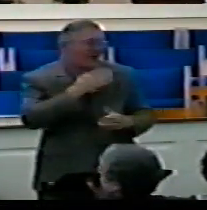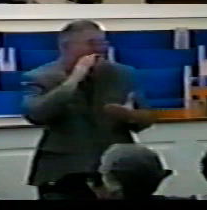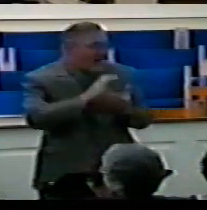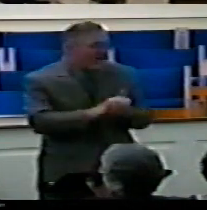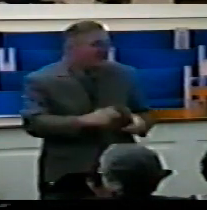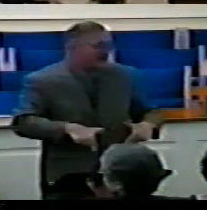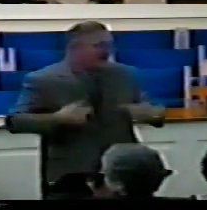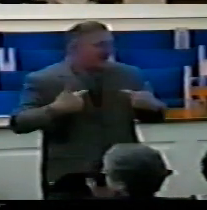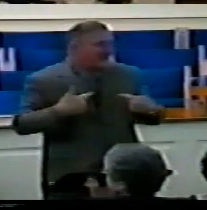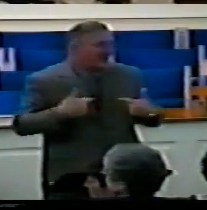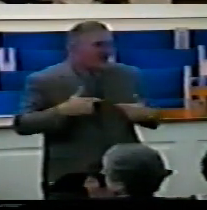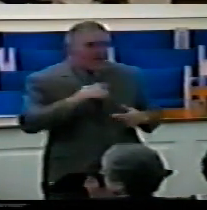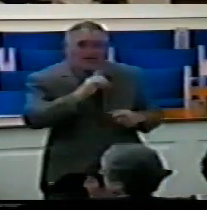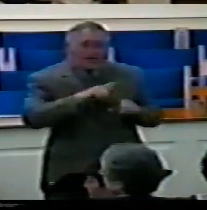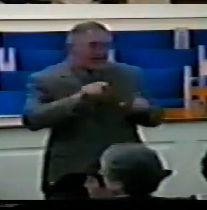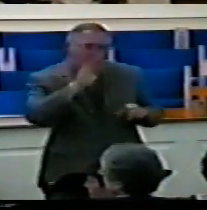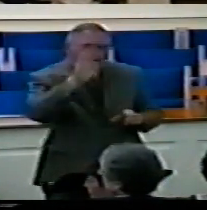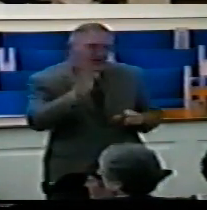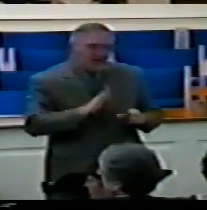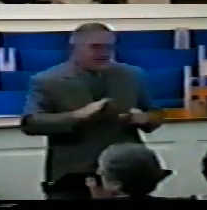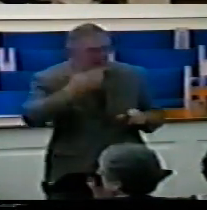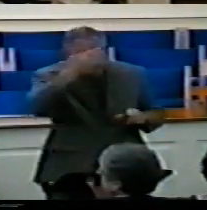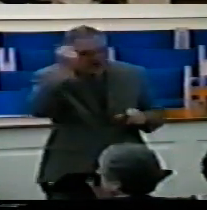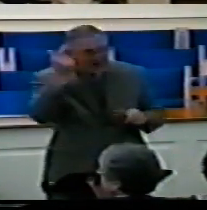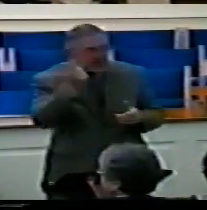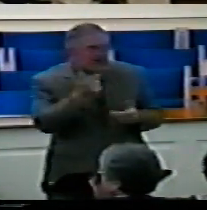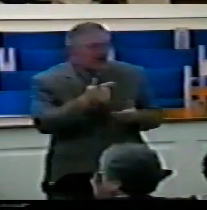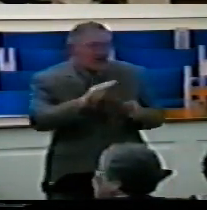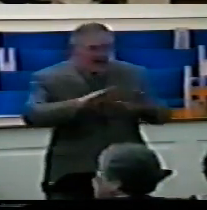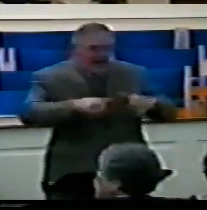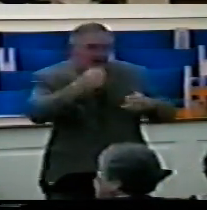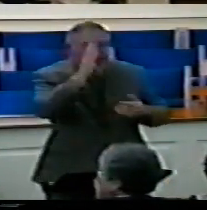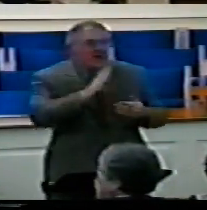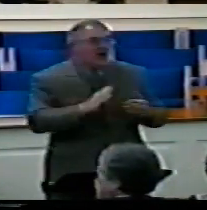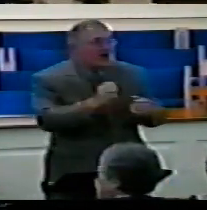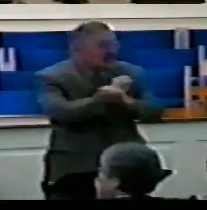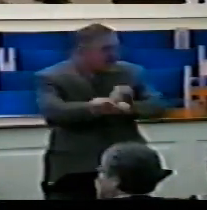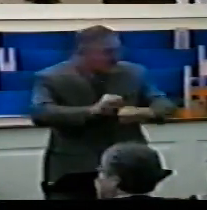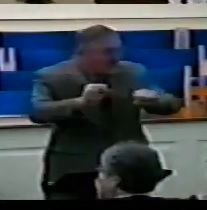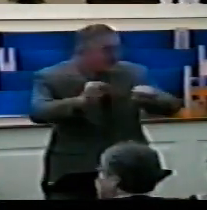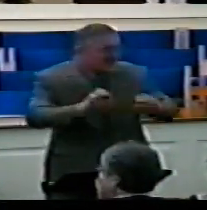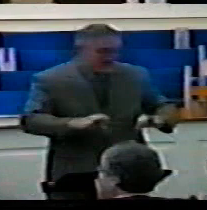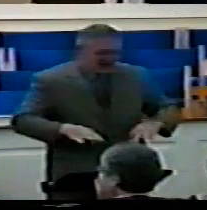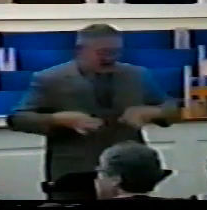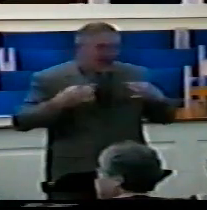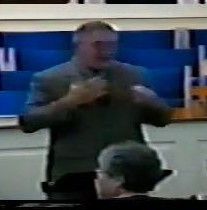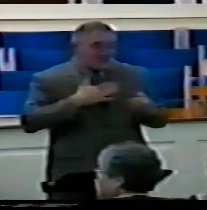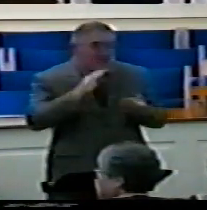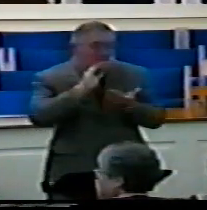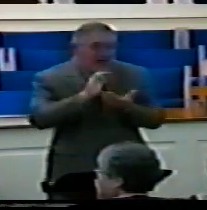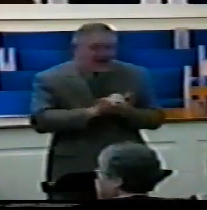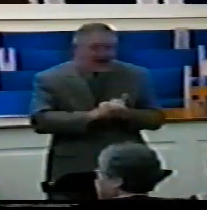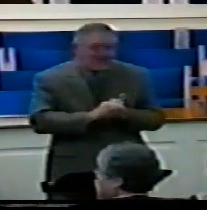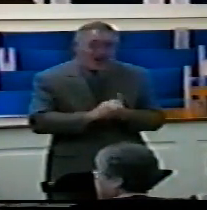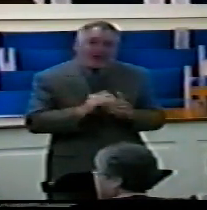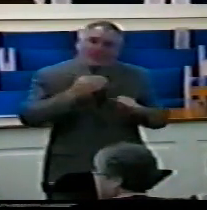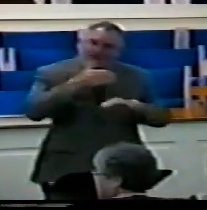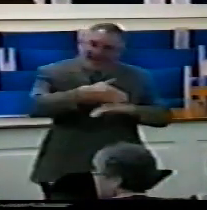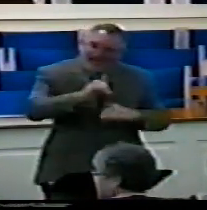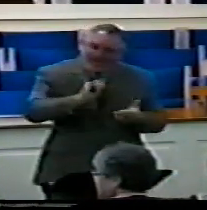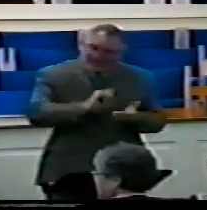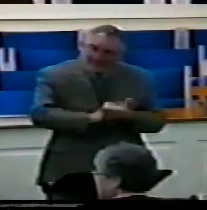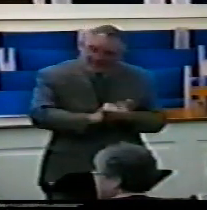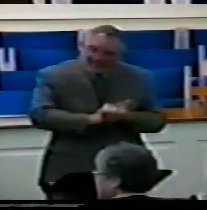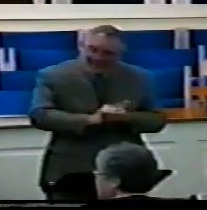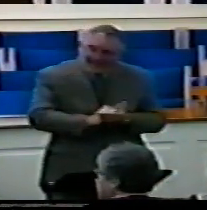never forget all that we went through. But God spared her life. God spared it for a reason. Because after that was the embargo that